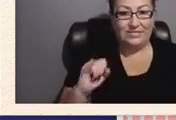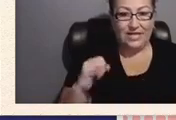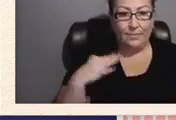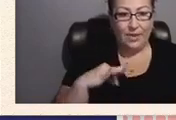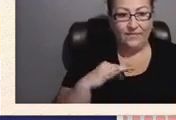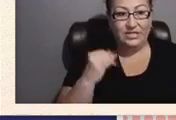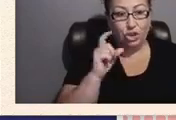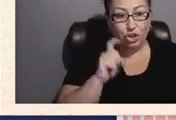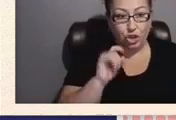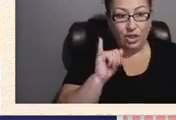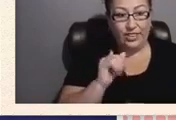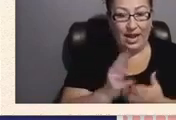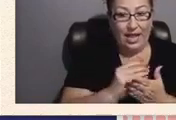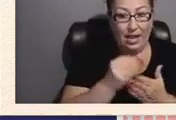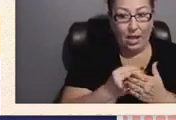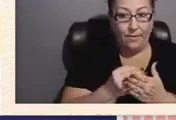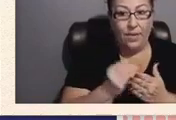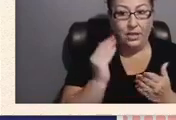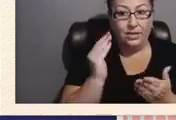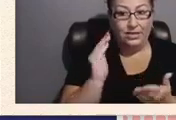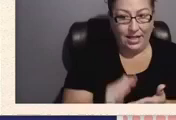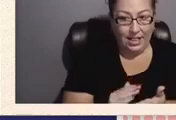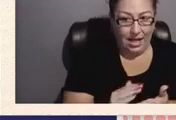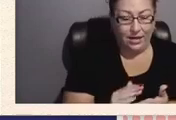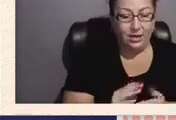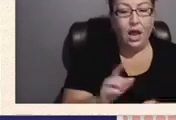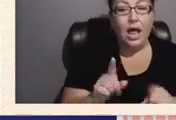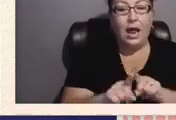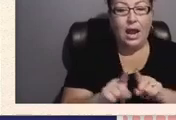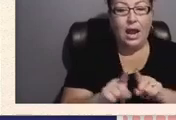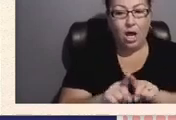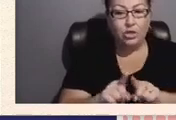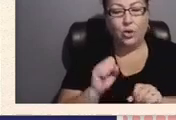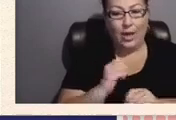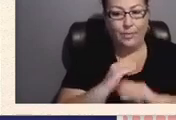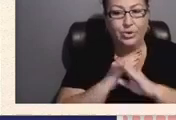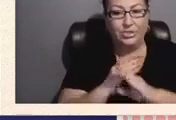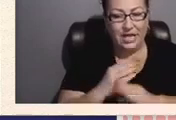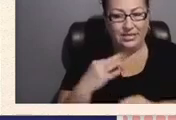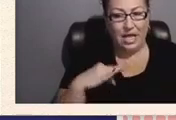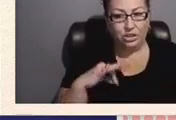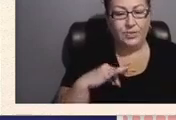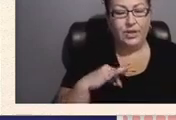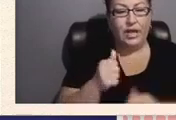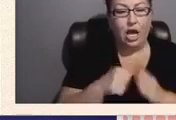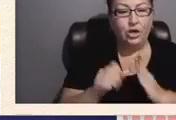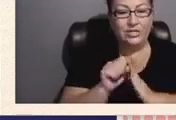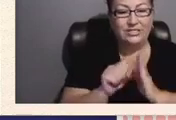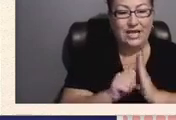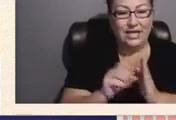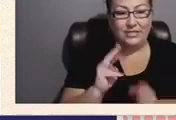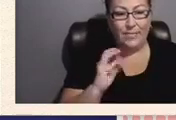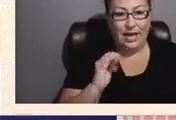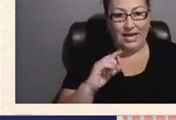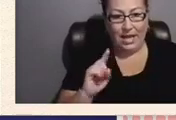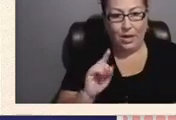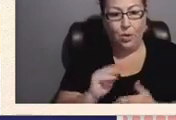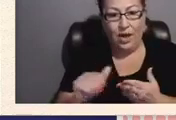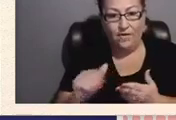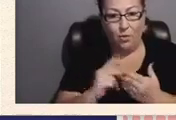income decline. And it also can protect eligibility under the state's Medicaid waiver programs while